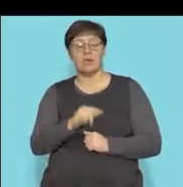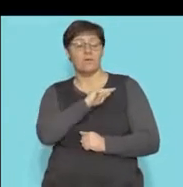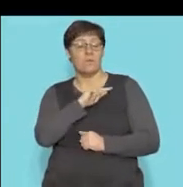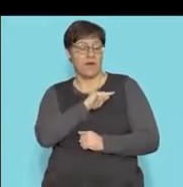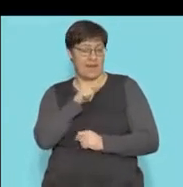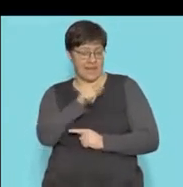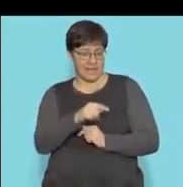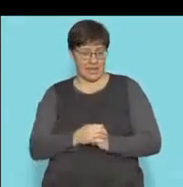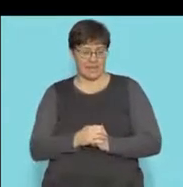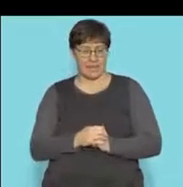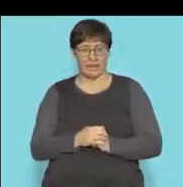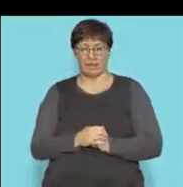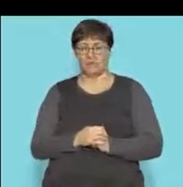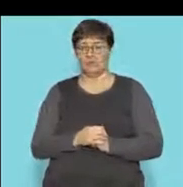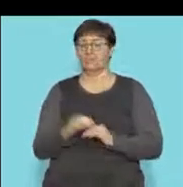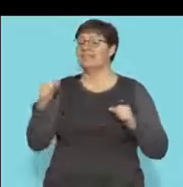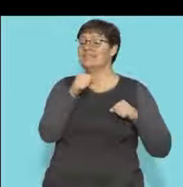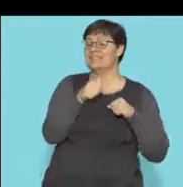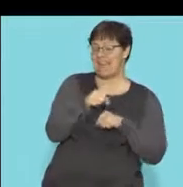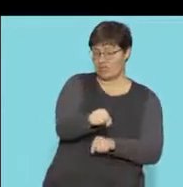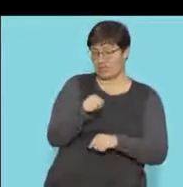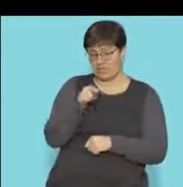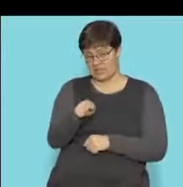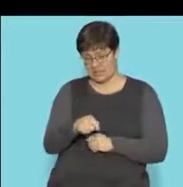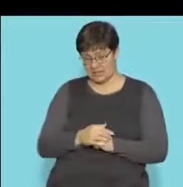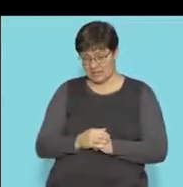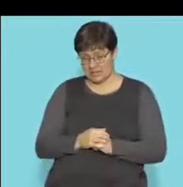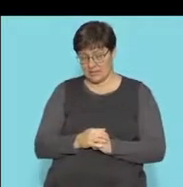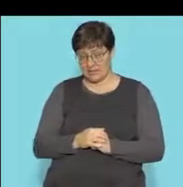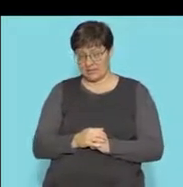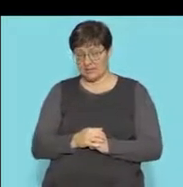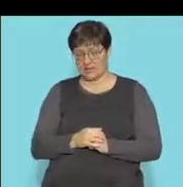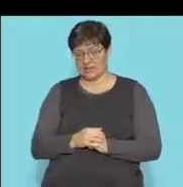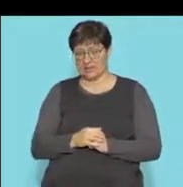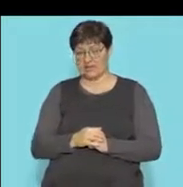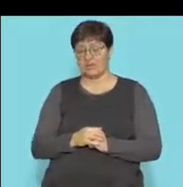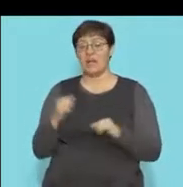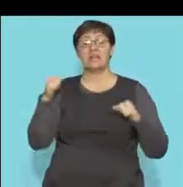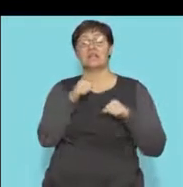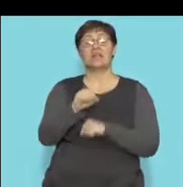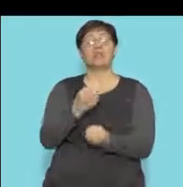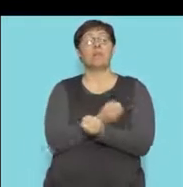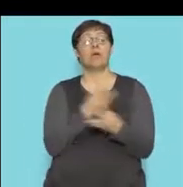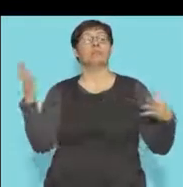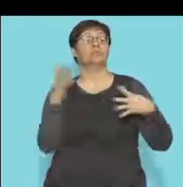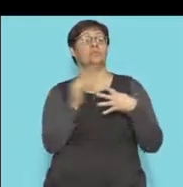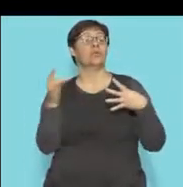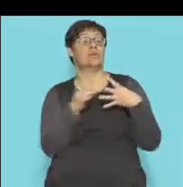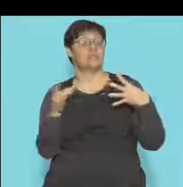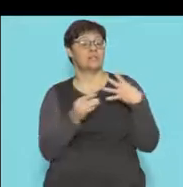here is our strategy. And our strategy for multiple choice